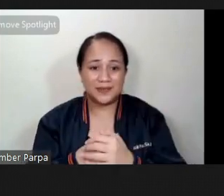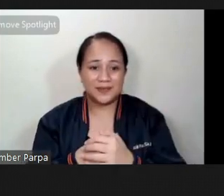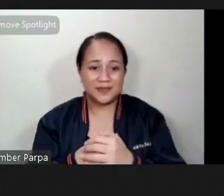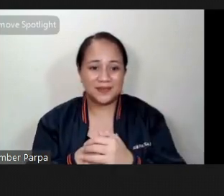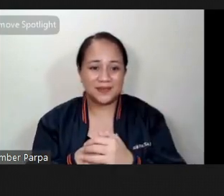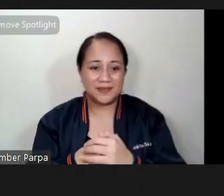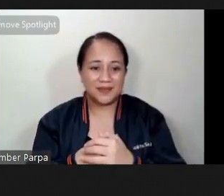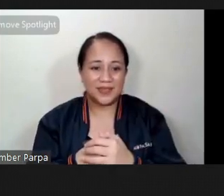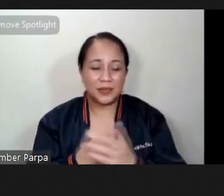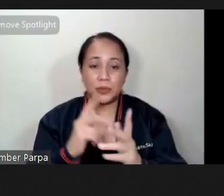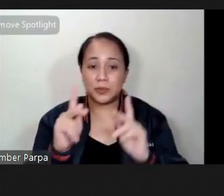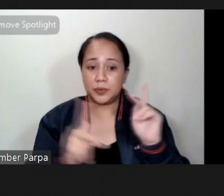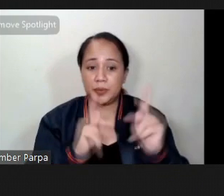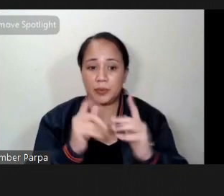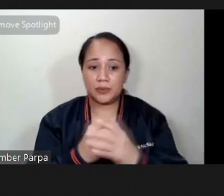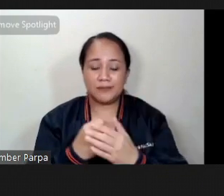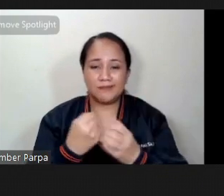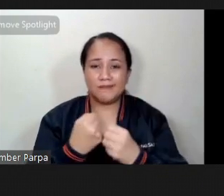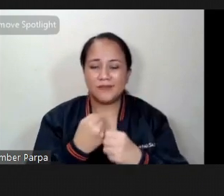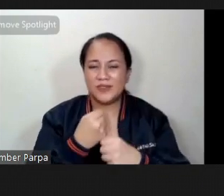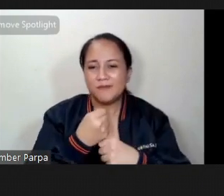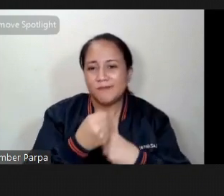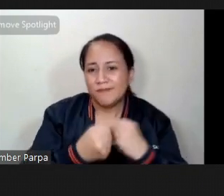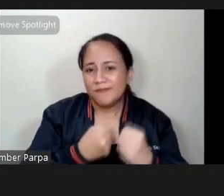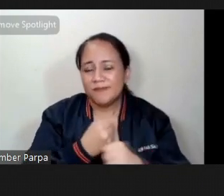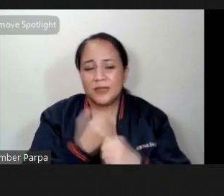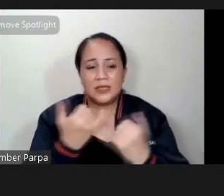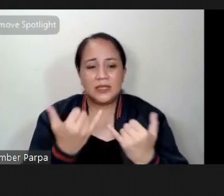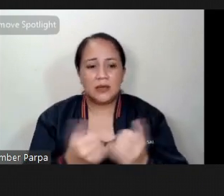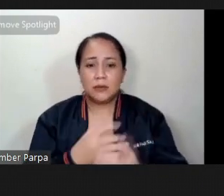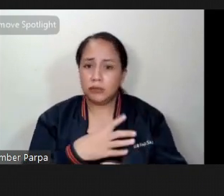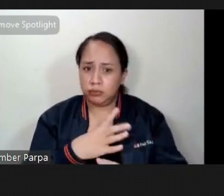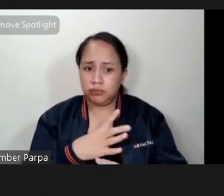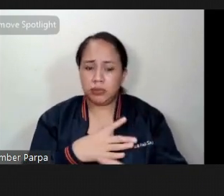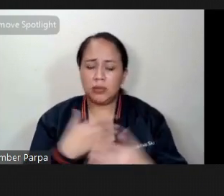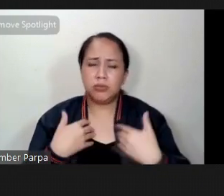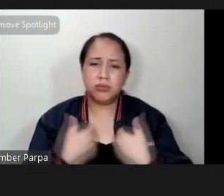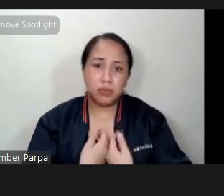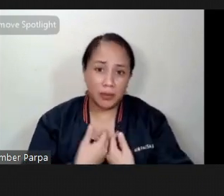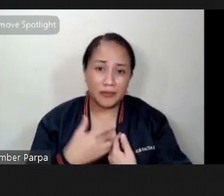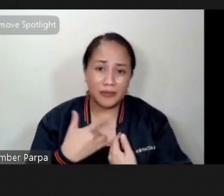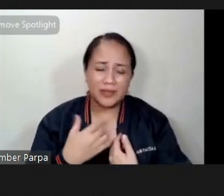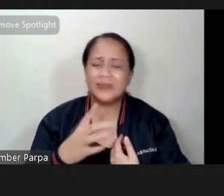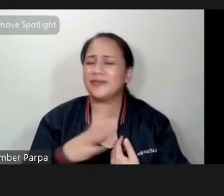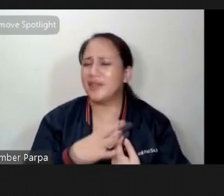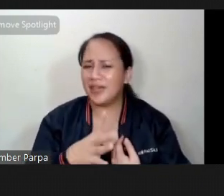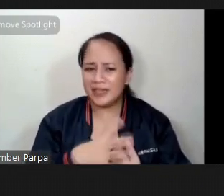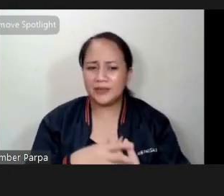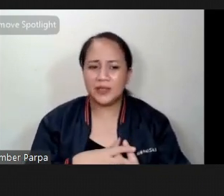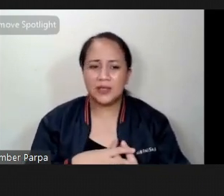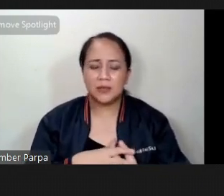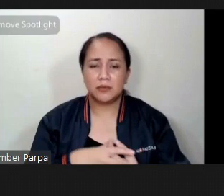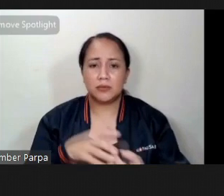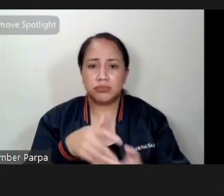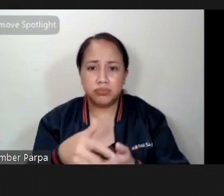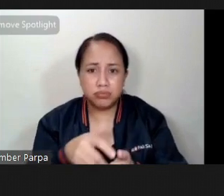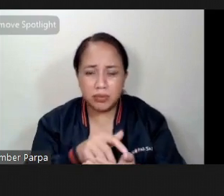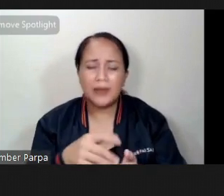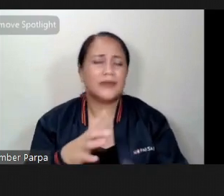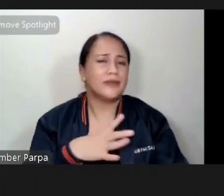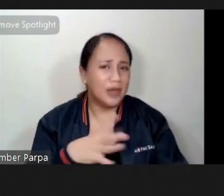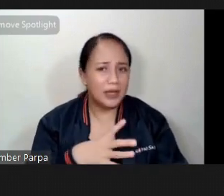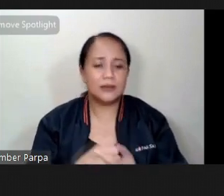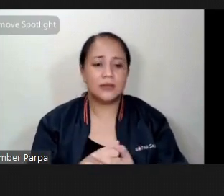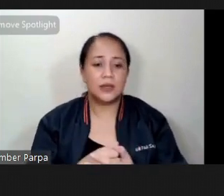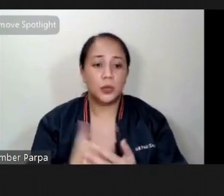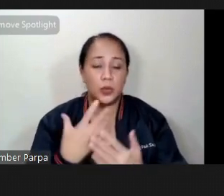And to those people who is suffering now, it's okay to get exhausted. It's okay to be vulnerable, because to